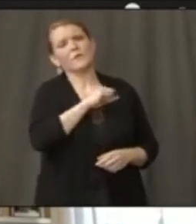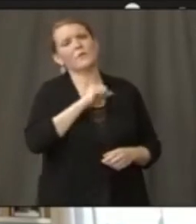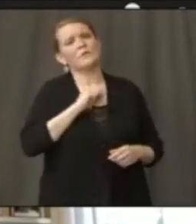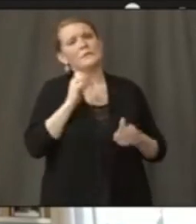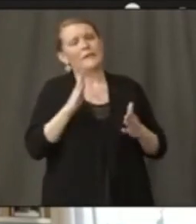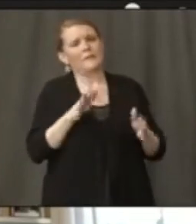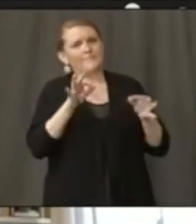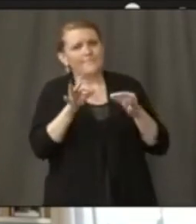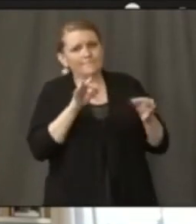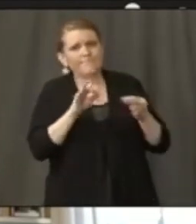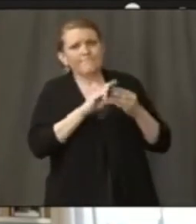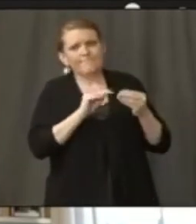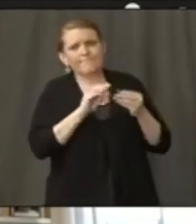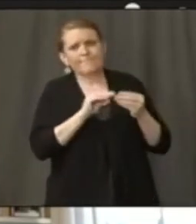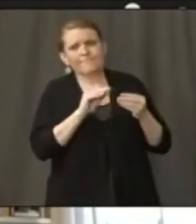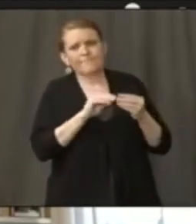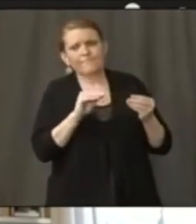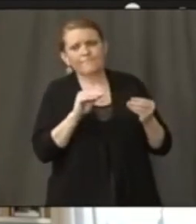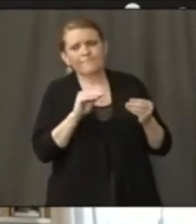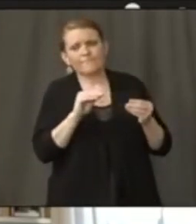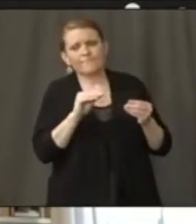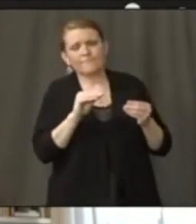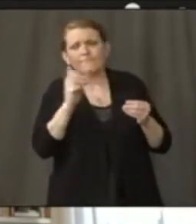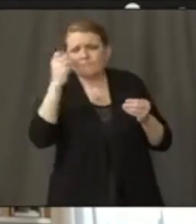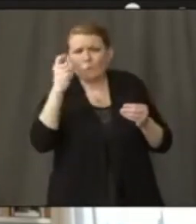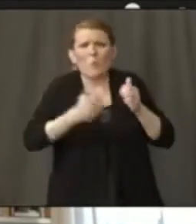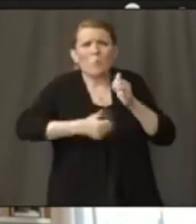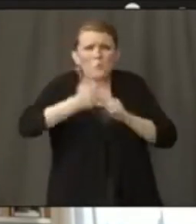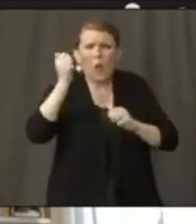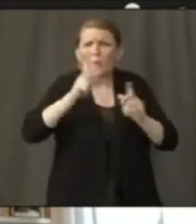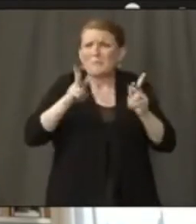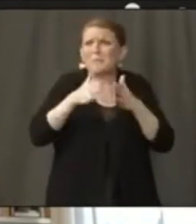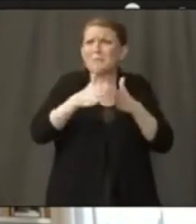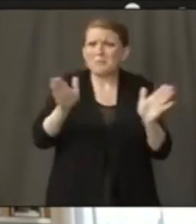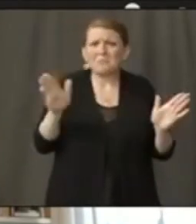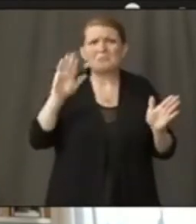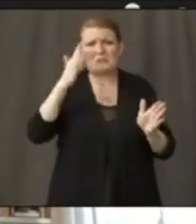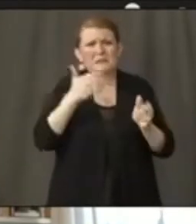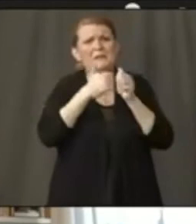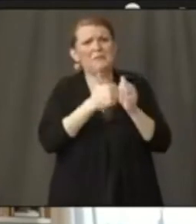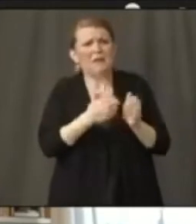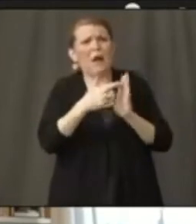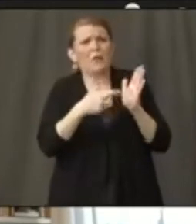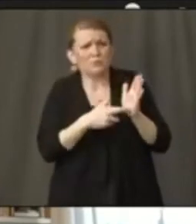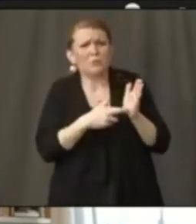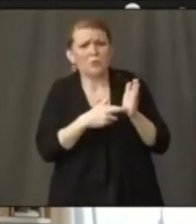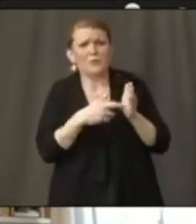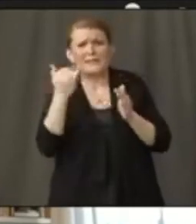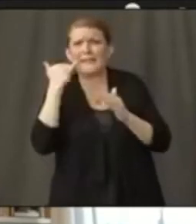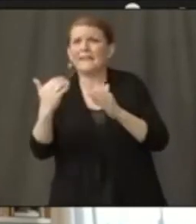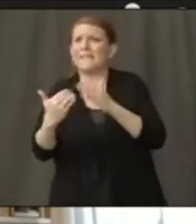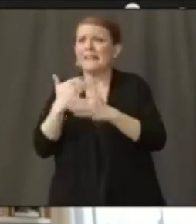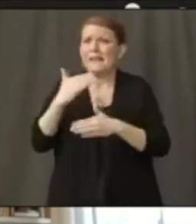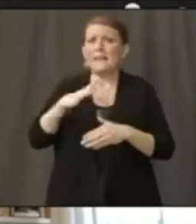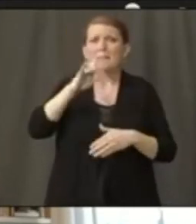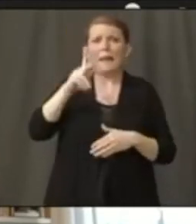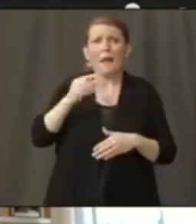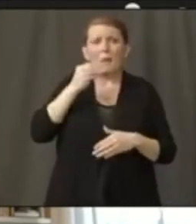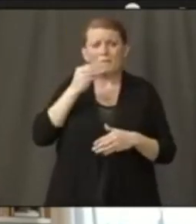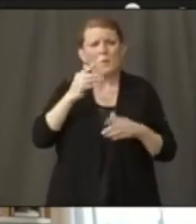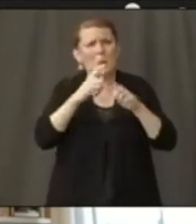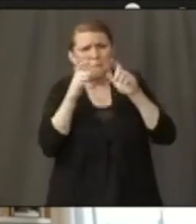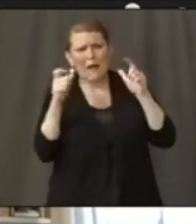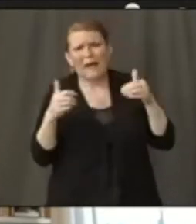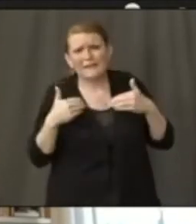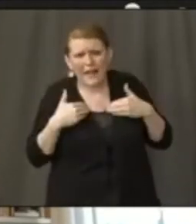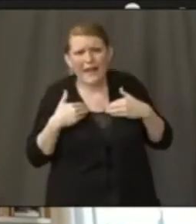following all the safety protocols. They're wearing masks when they come to pick up their orders. My team is changing